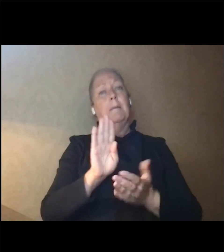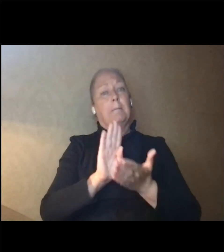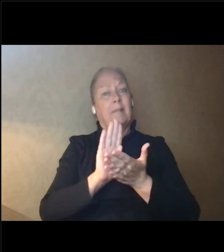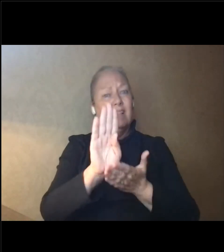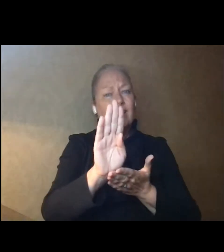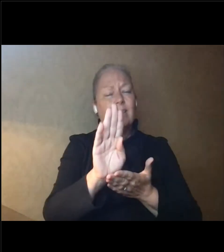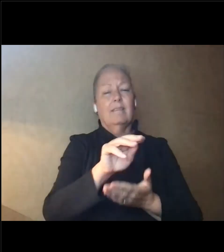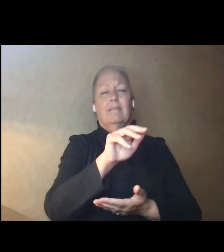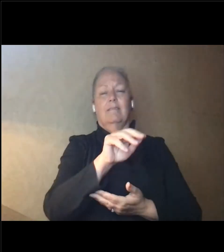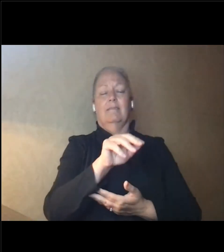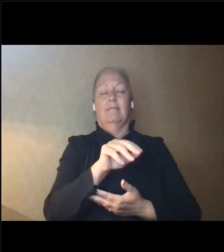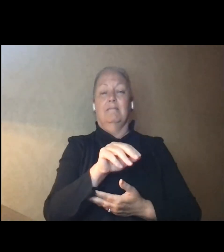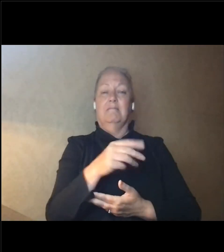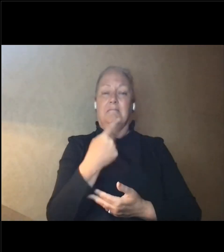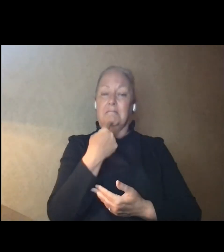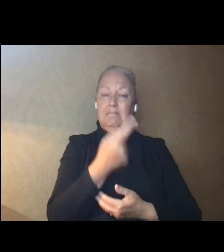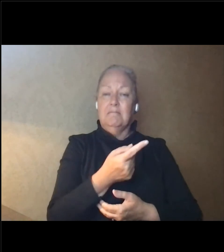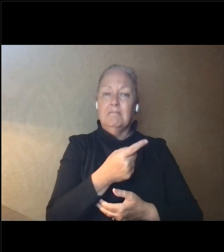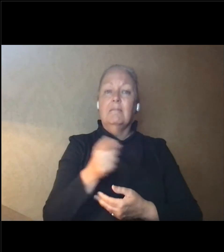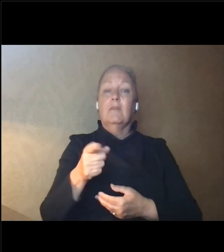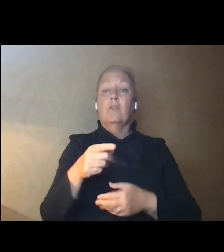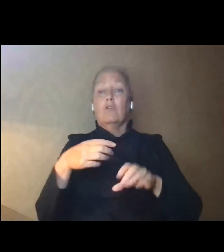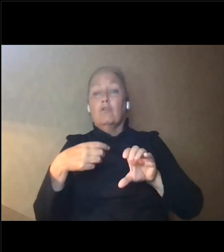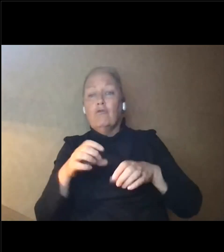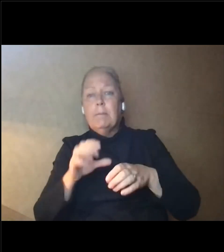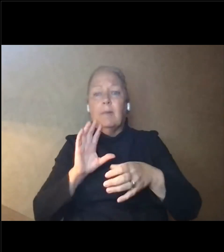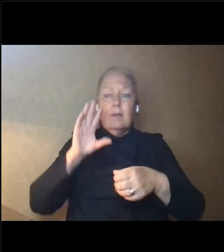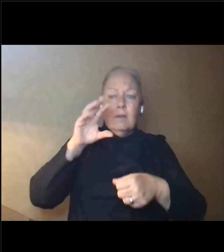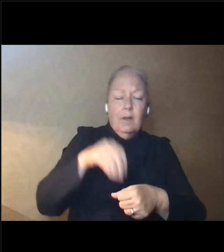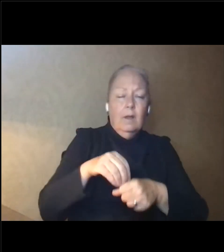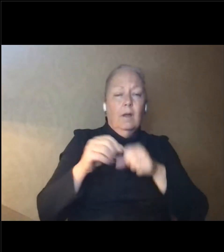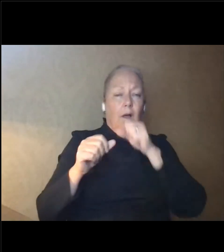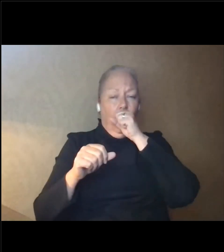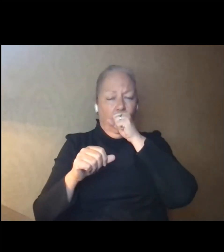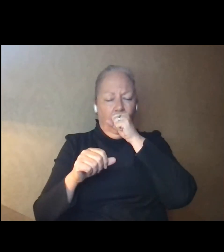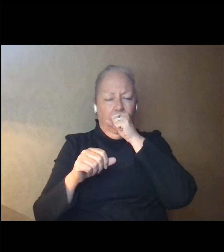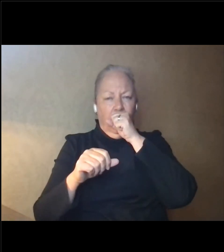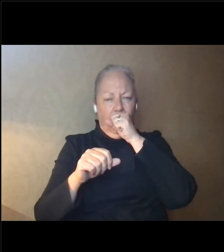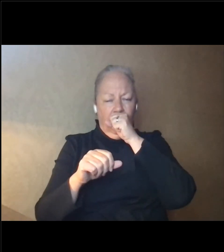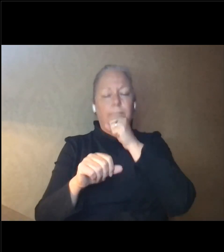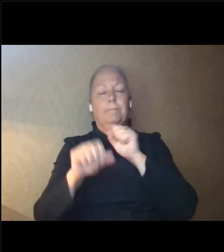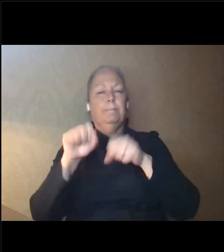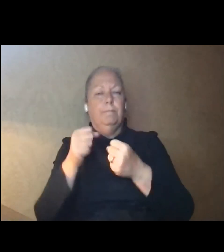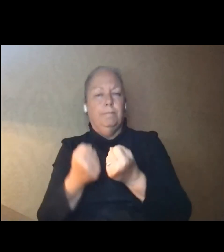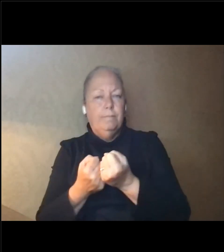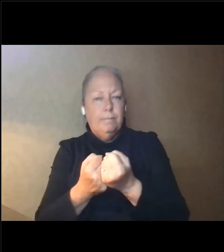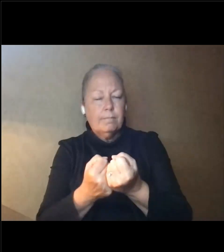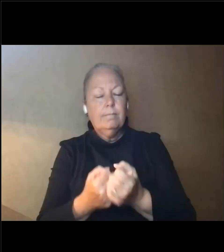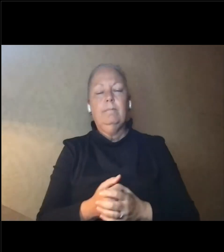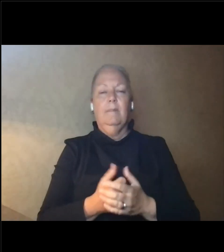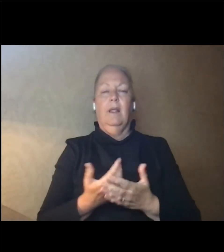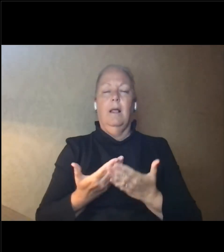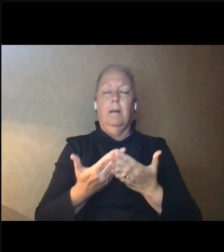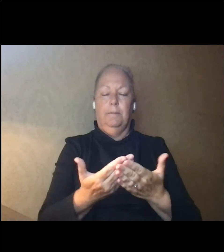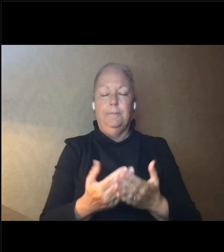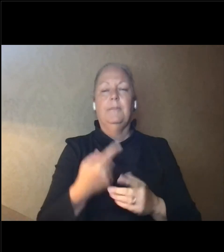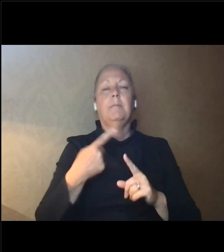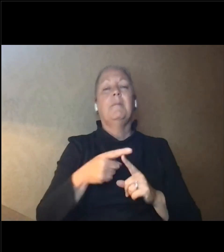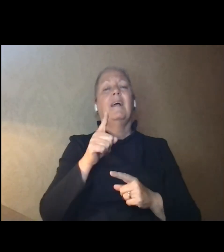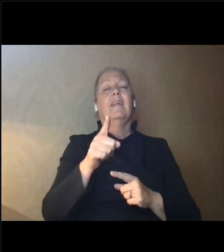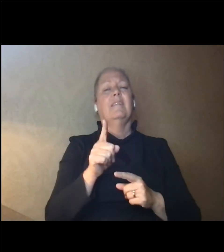that would benefit from rehabilitation and assistive technology. And if you look at the fact sheet also